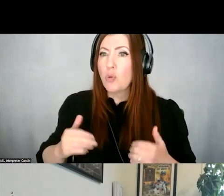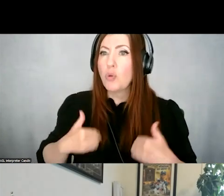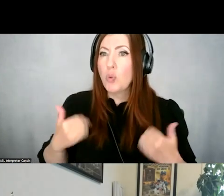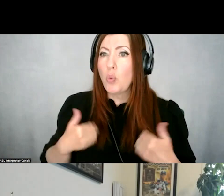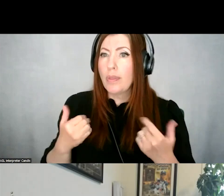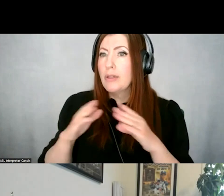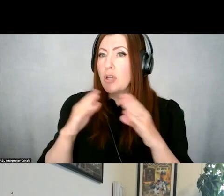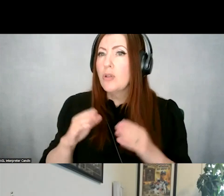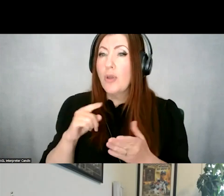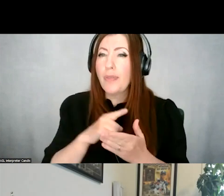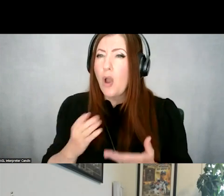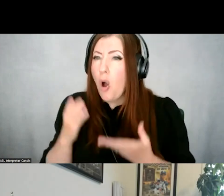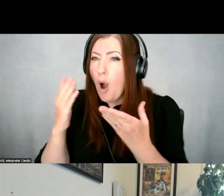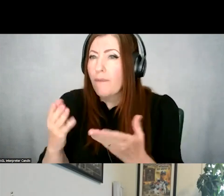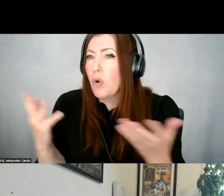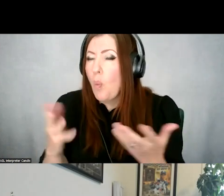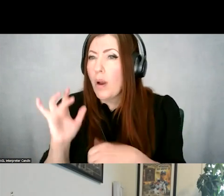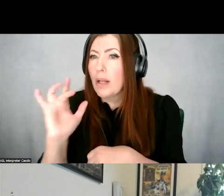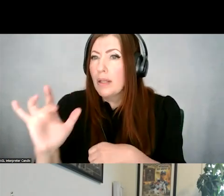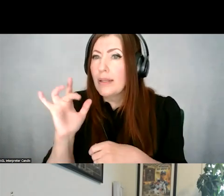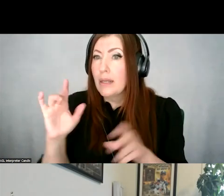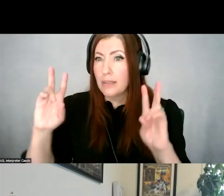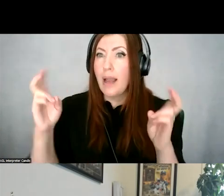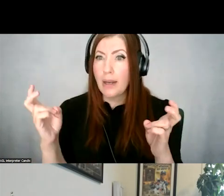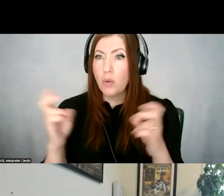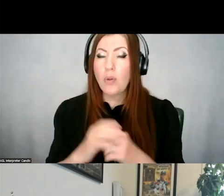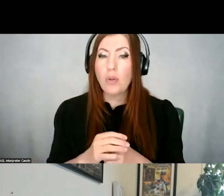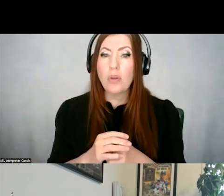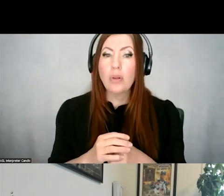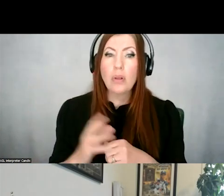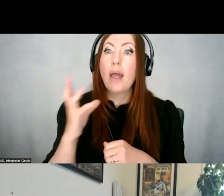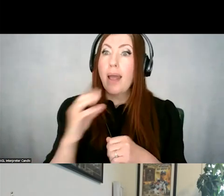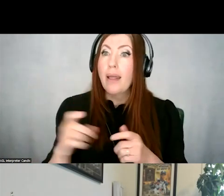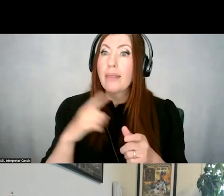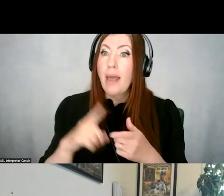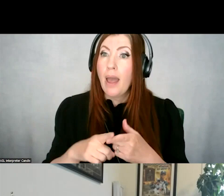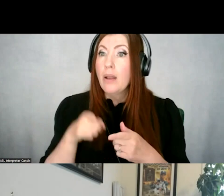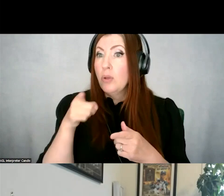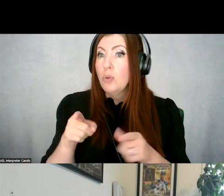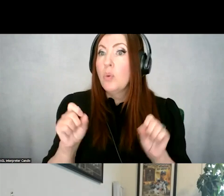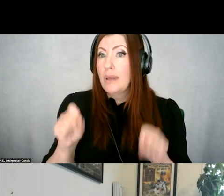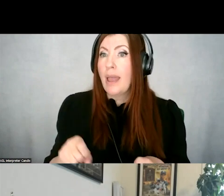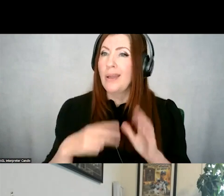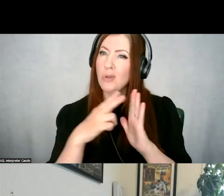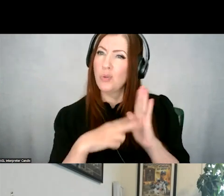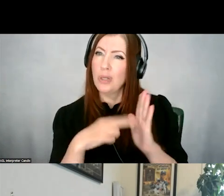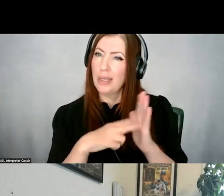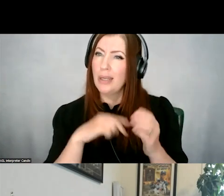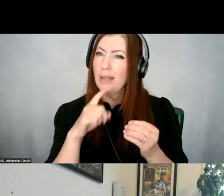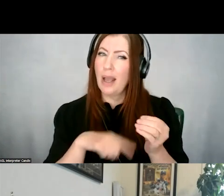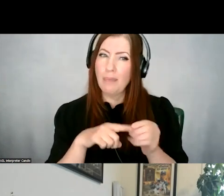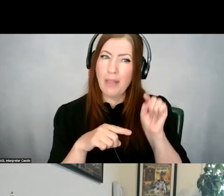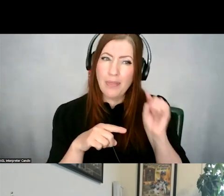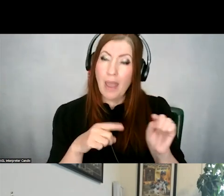have to offer, click on the title, and then you'll be able to read about it from their